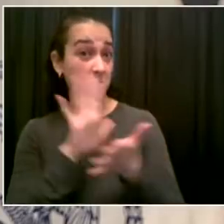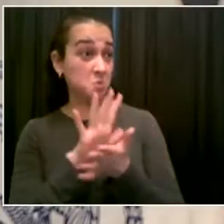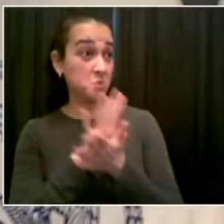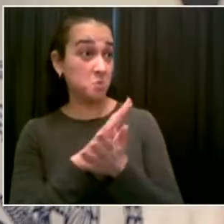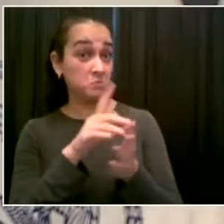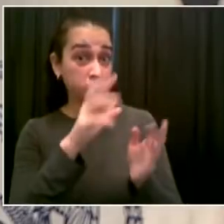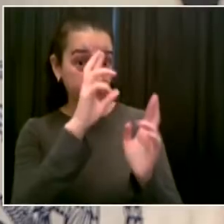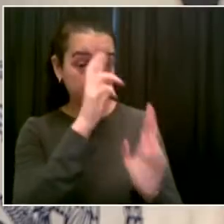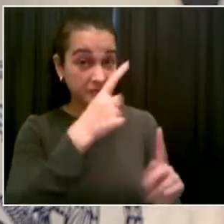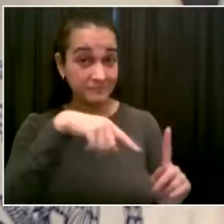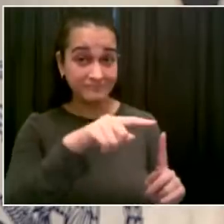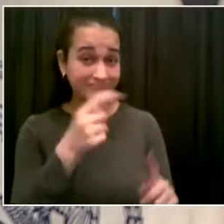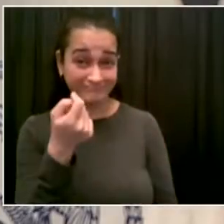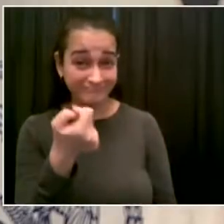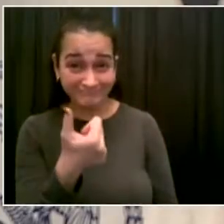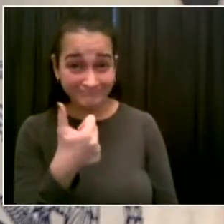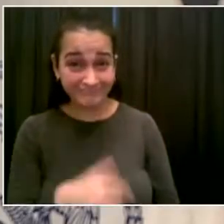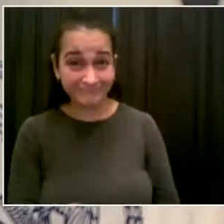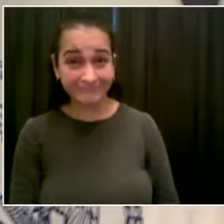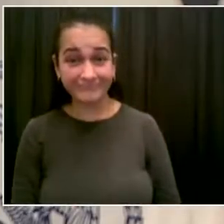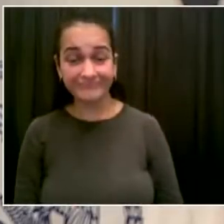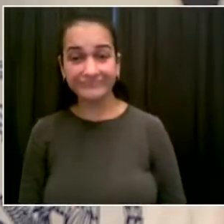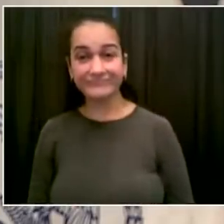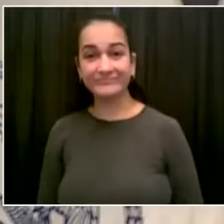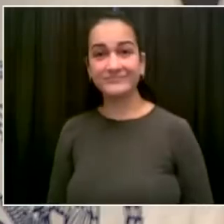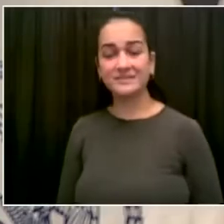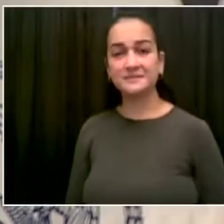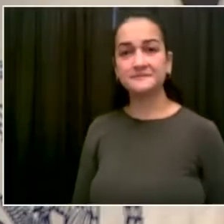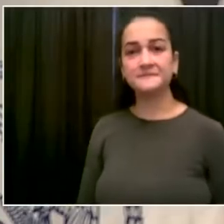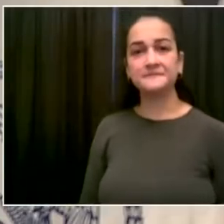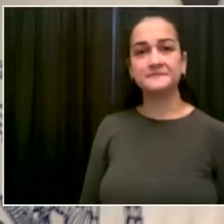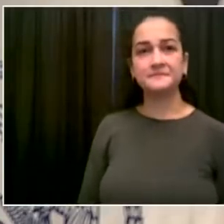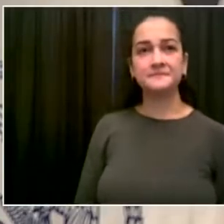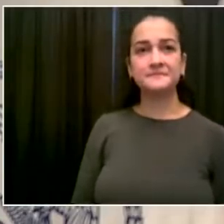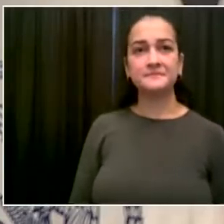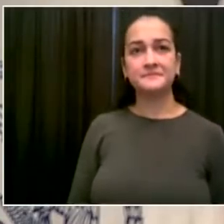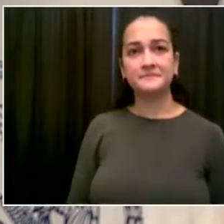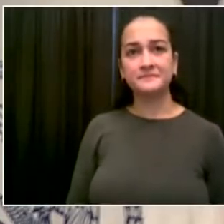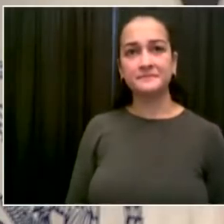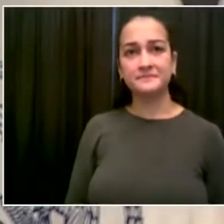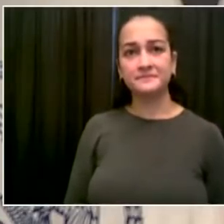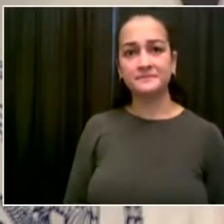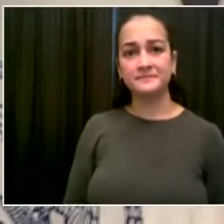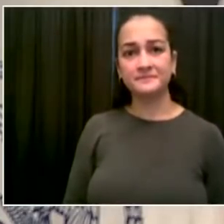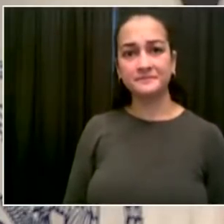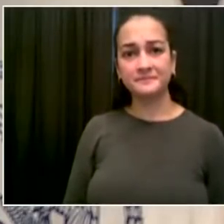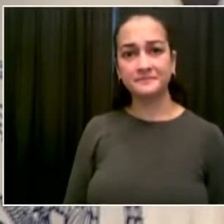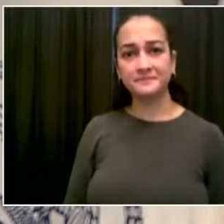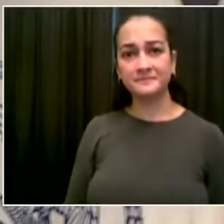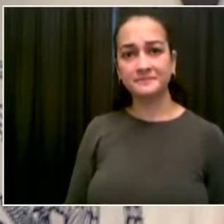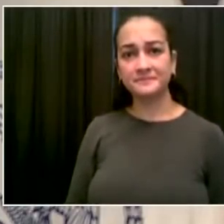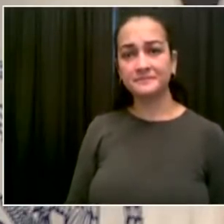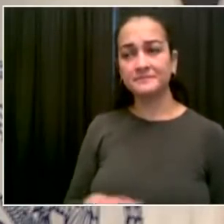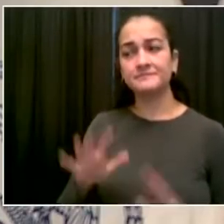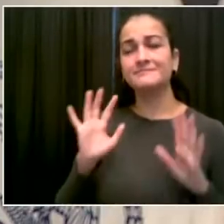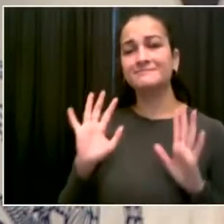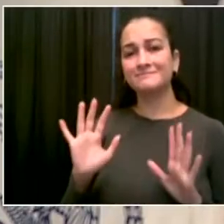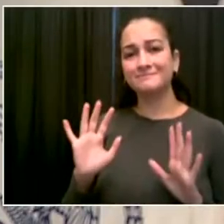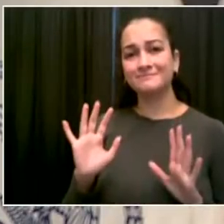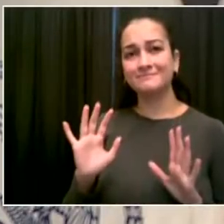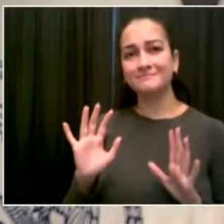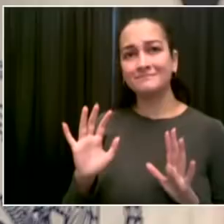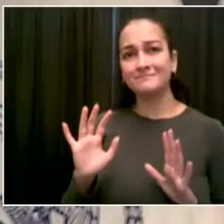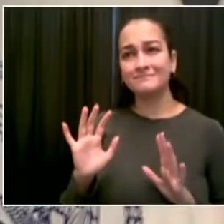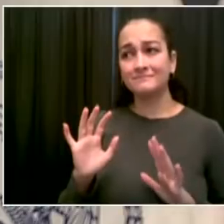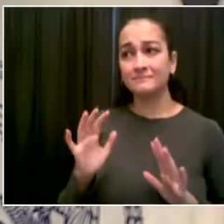different approaches to figure out what'll work. It's really about what works and what keeps people safe, what keeps the whole city safe. Once